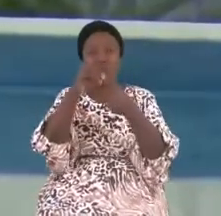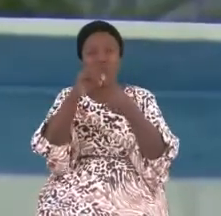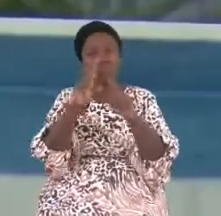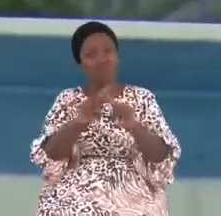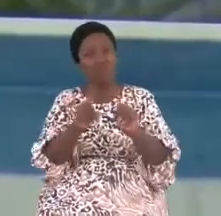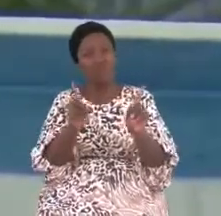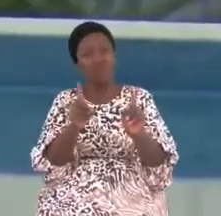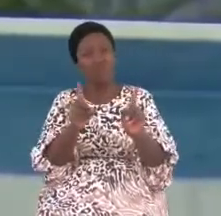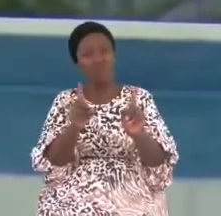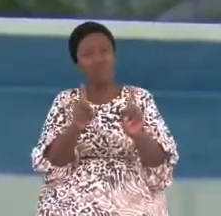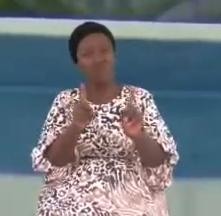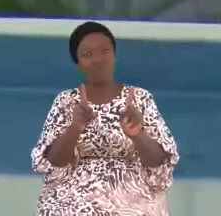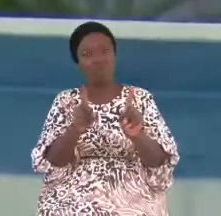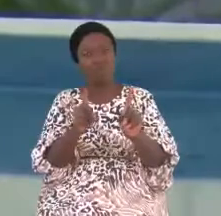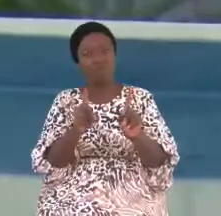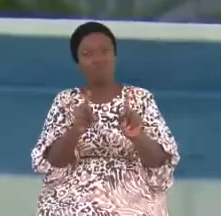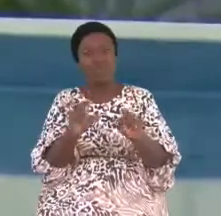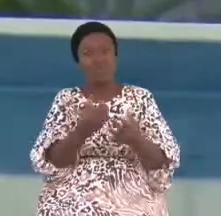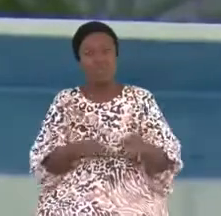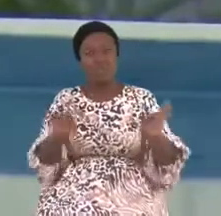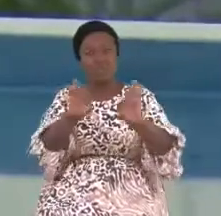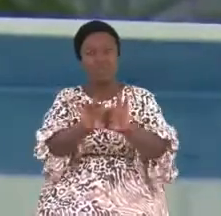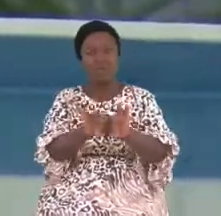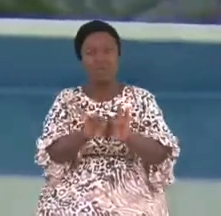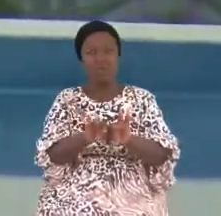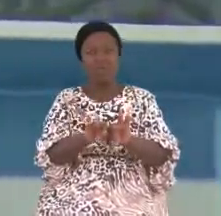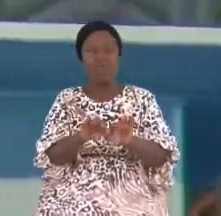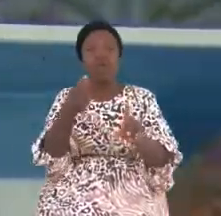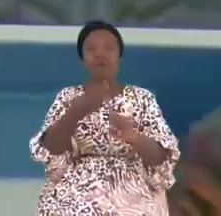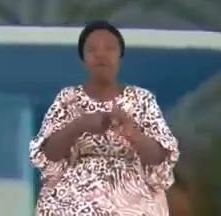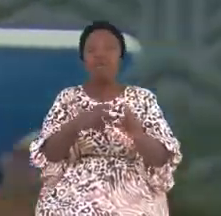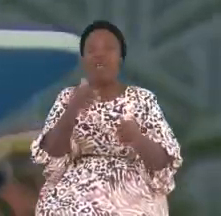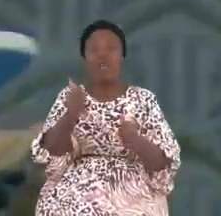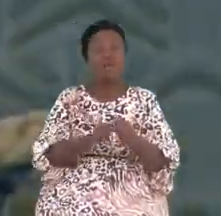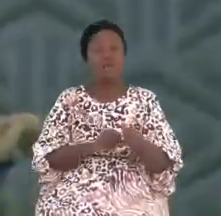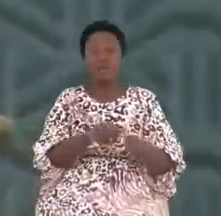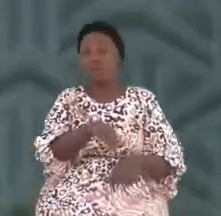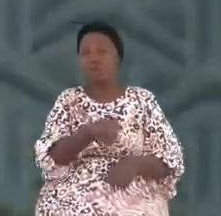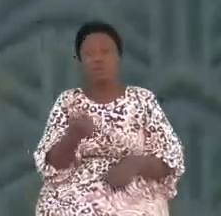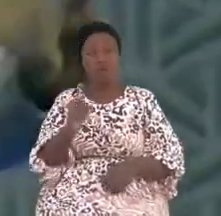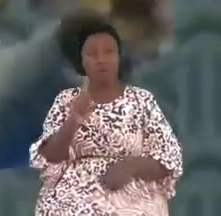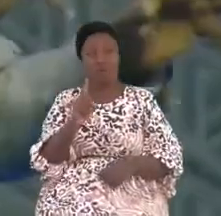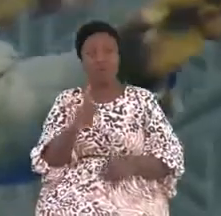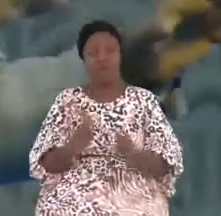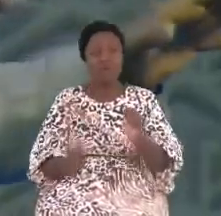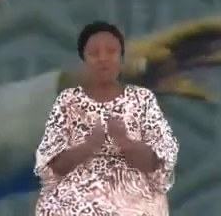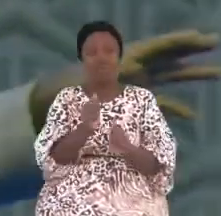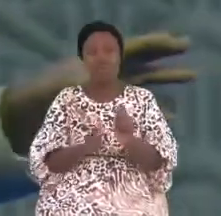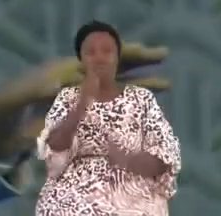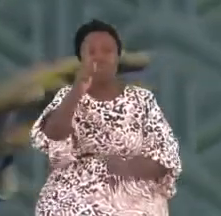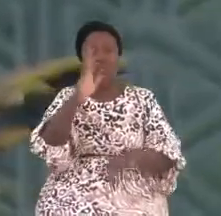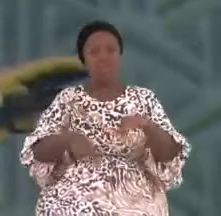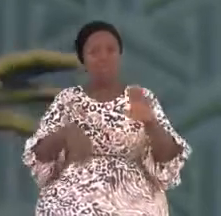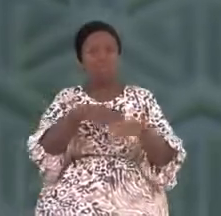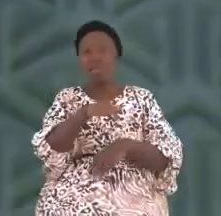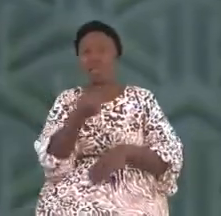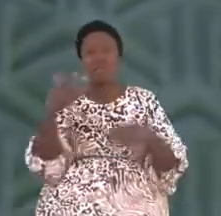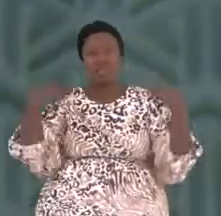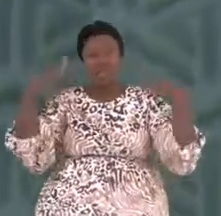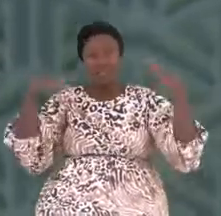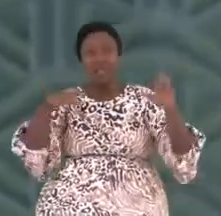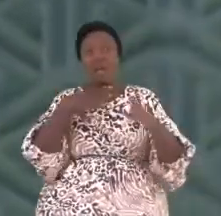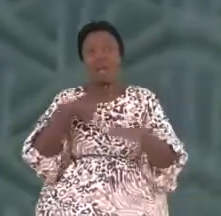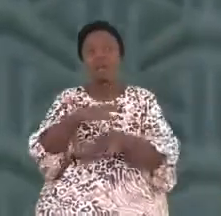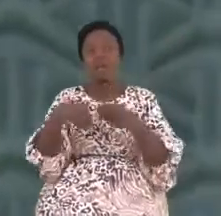distinct from any other one greater than angels greater than all men the